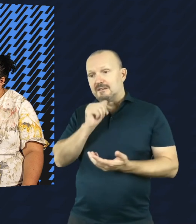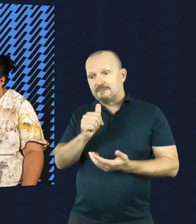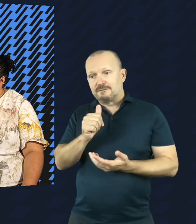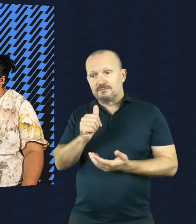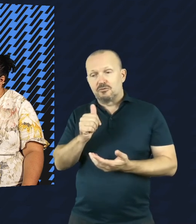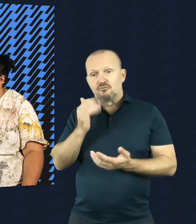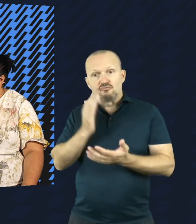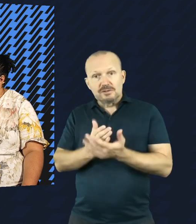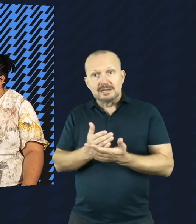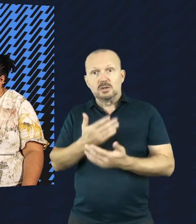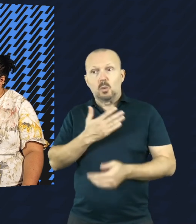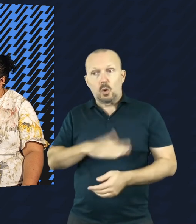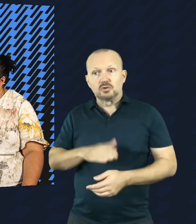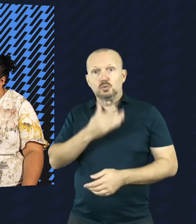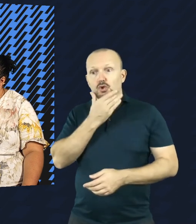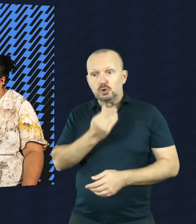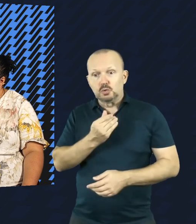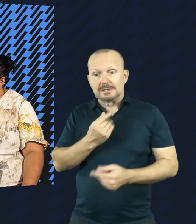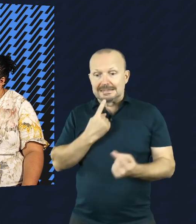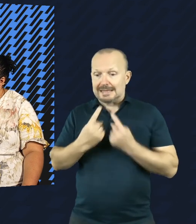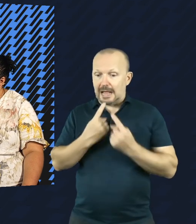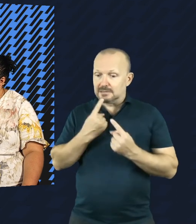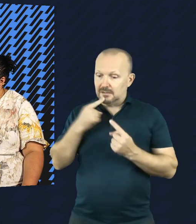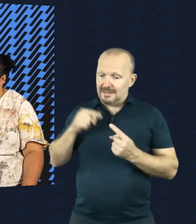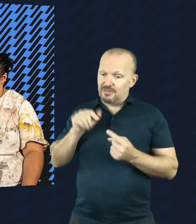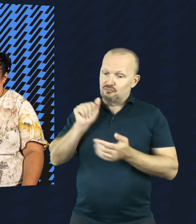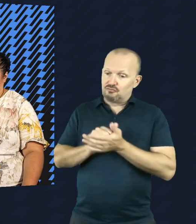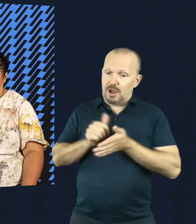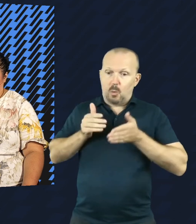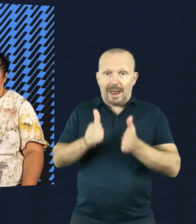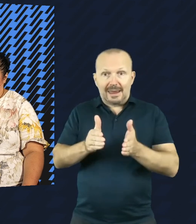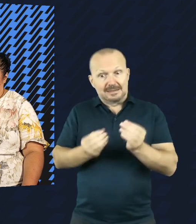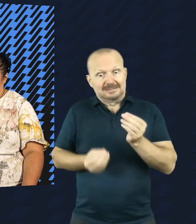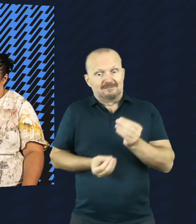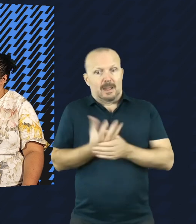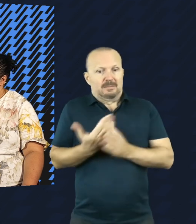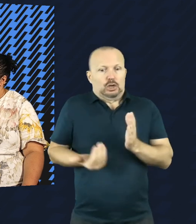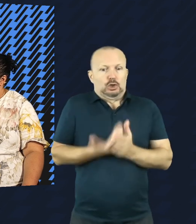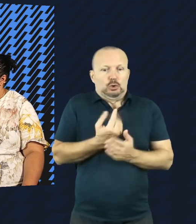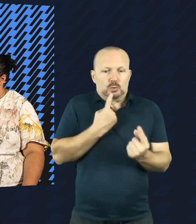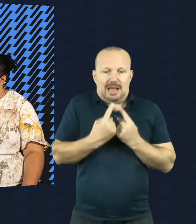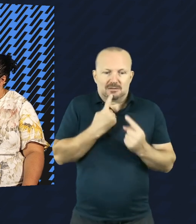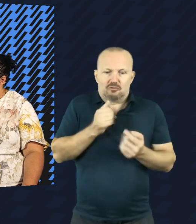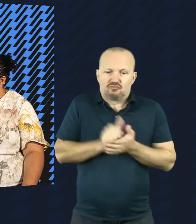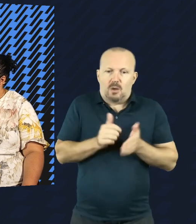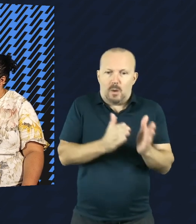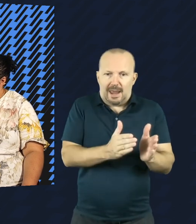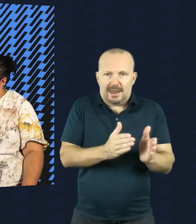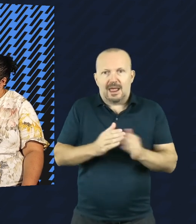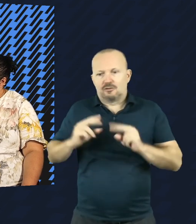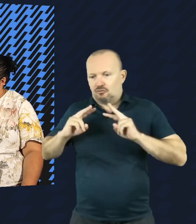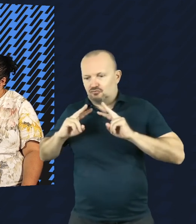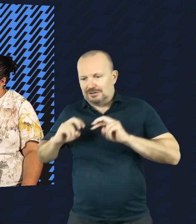using data in the right way and developing data and doing more research